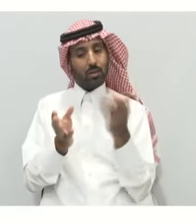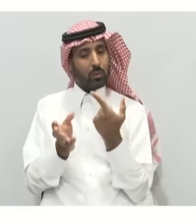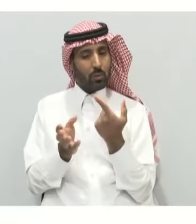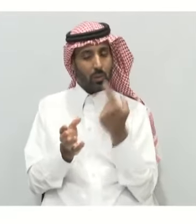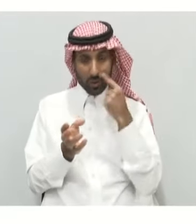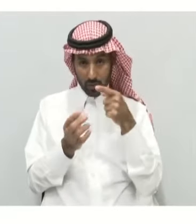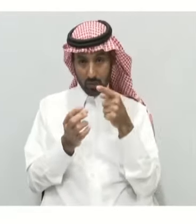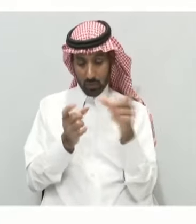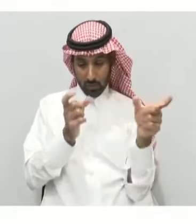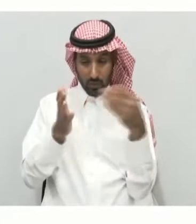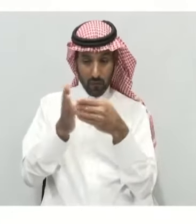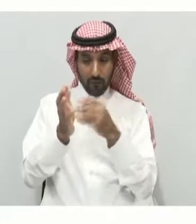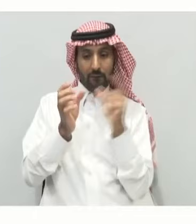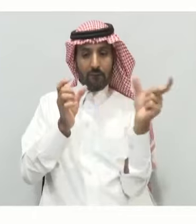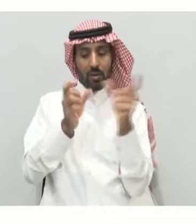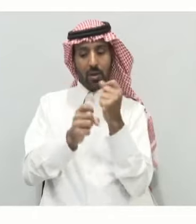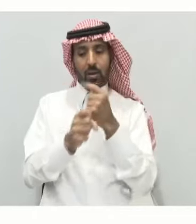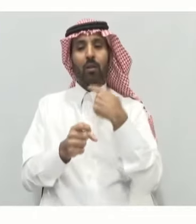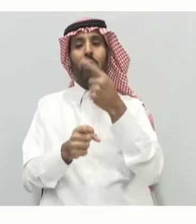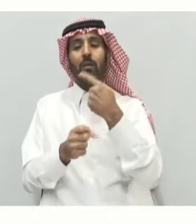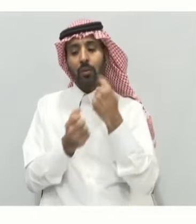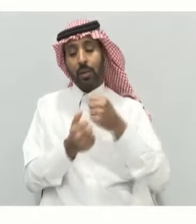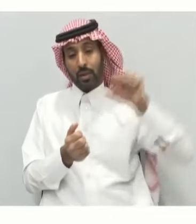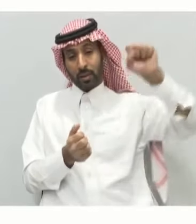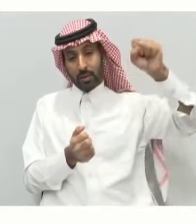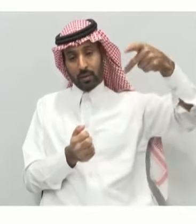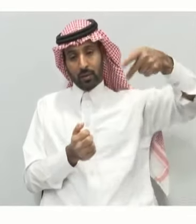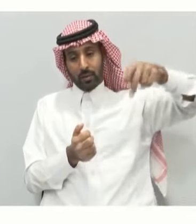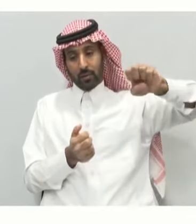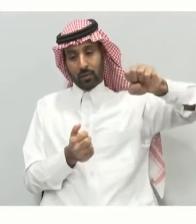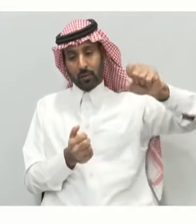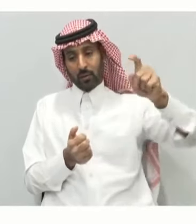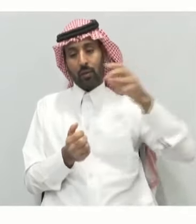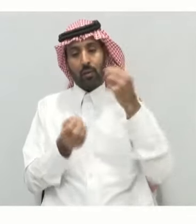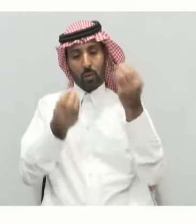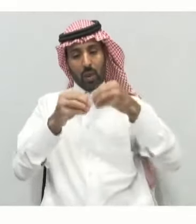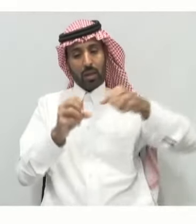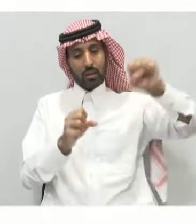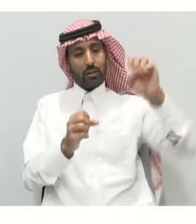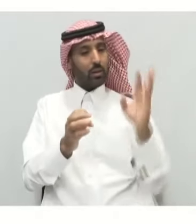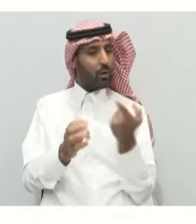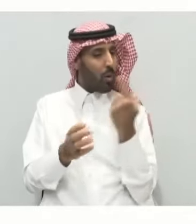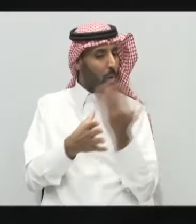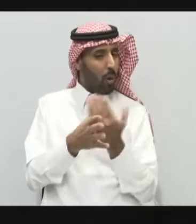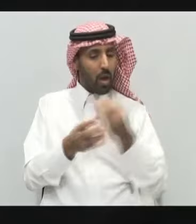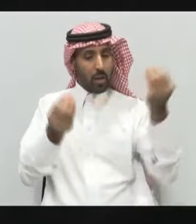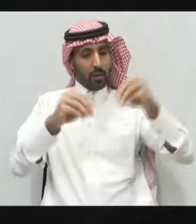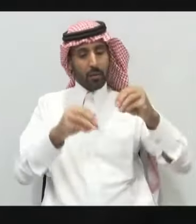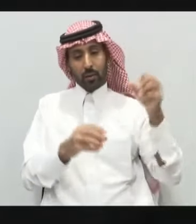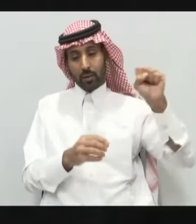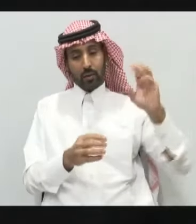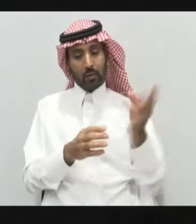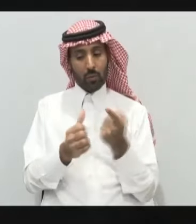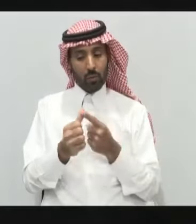speaks? Very good. In the other one, or the other verb, here we added S. But why did we add